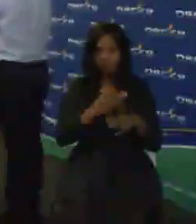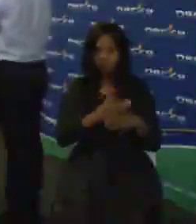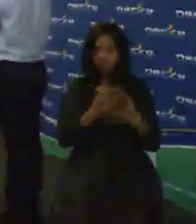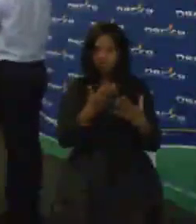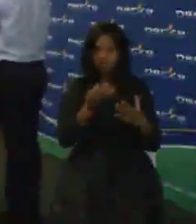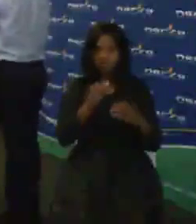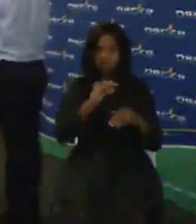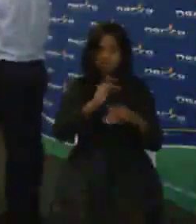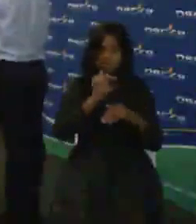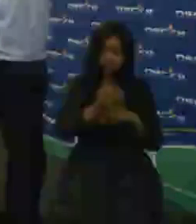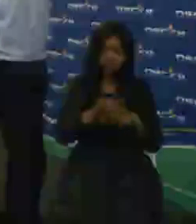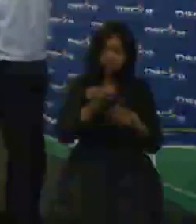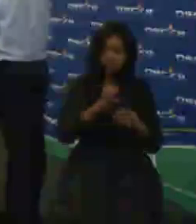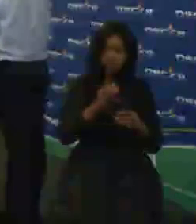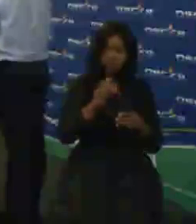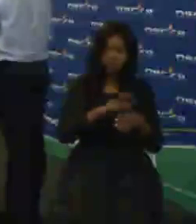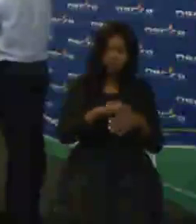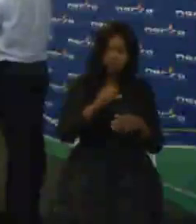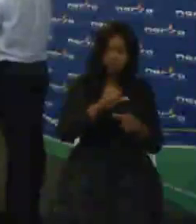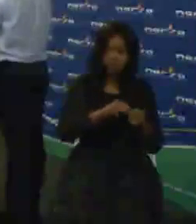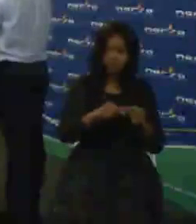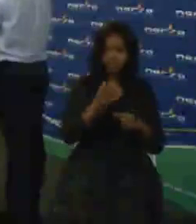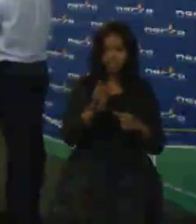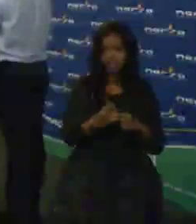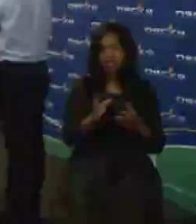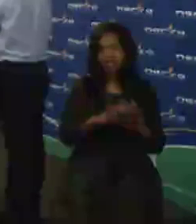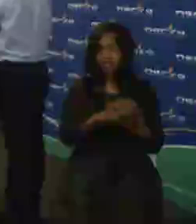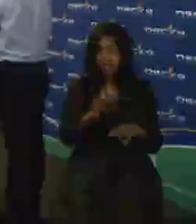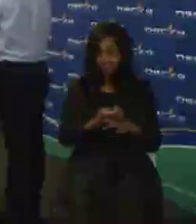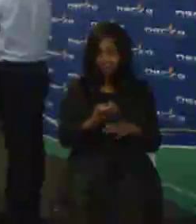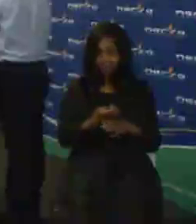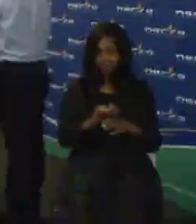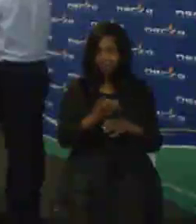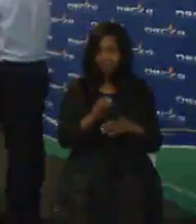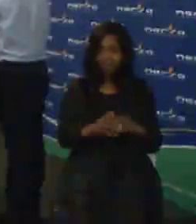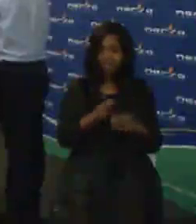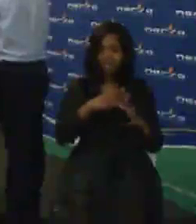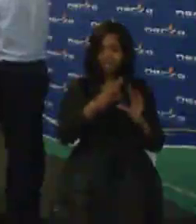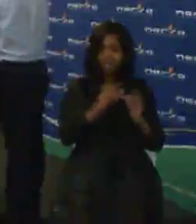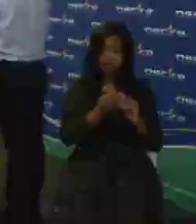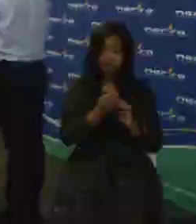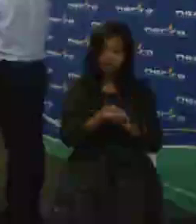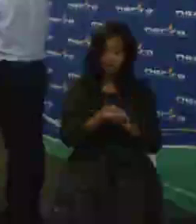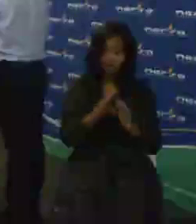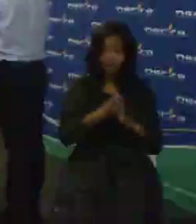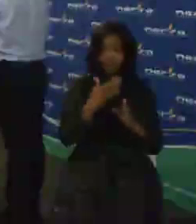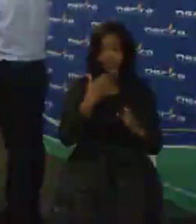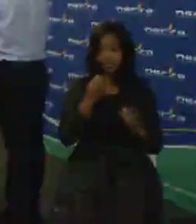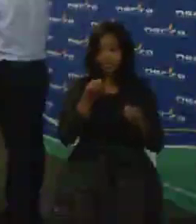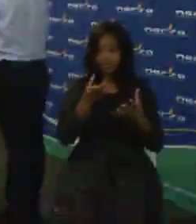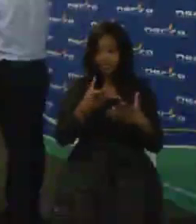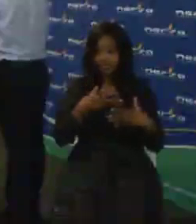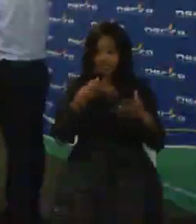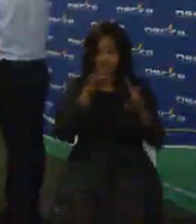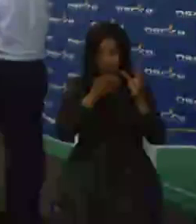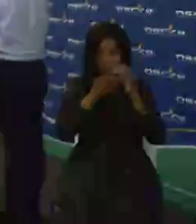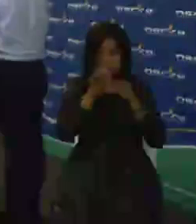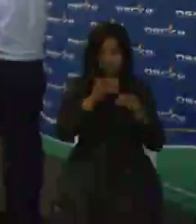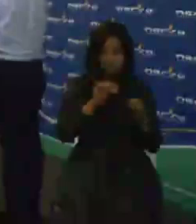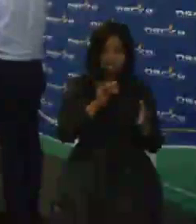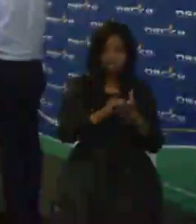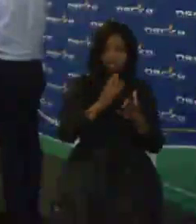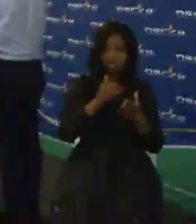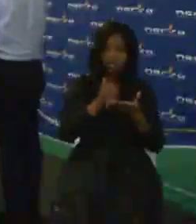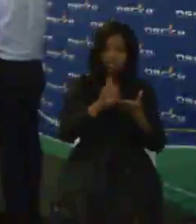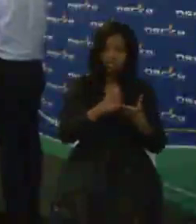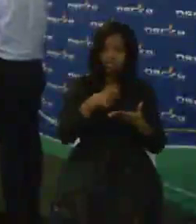on the social side as well as the economic side. So I will just stop it at that and say, please just provide information that will be able to assist